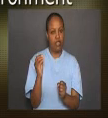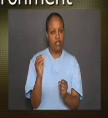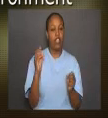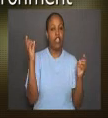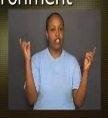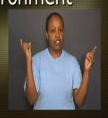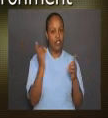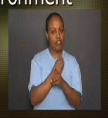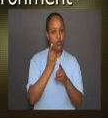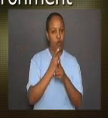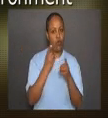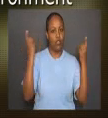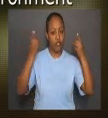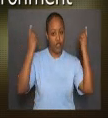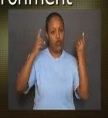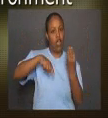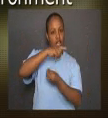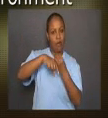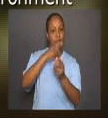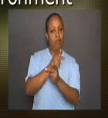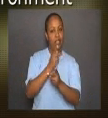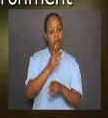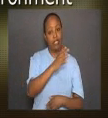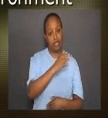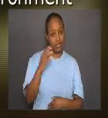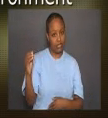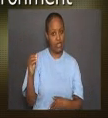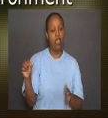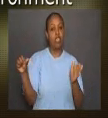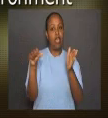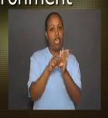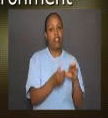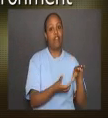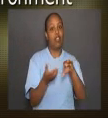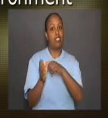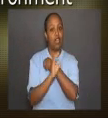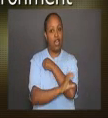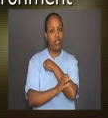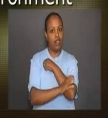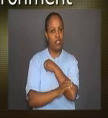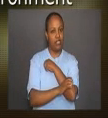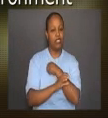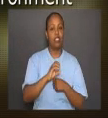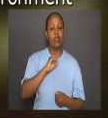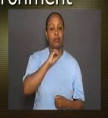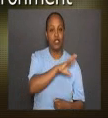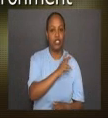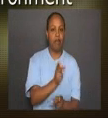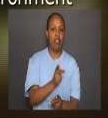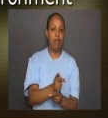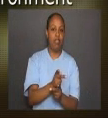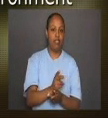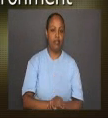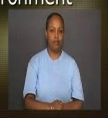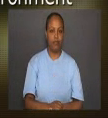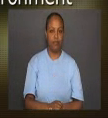natural environment and to protect the Nile Basin from contamination.